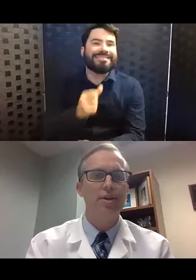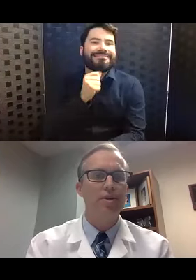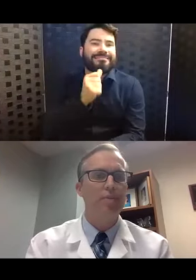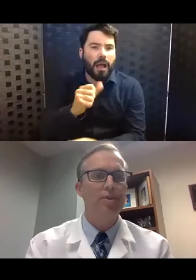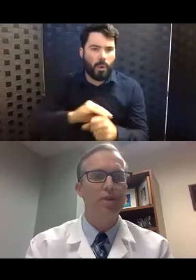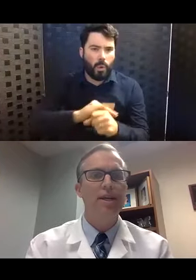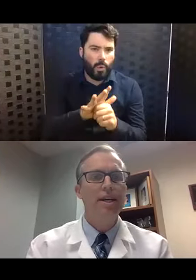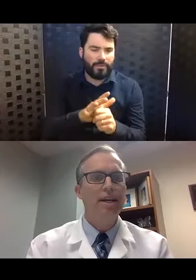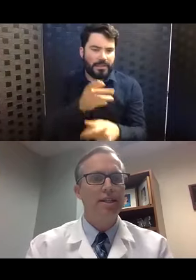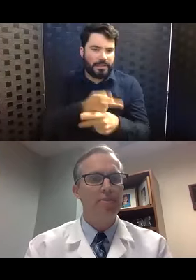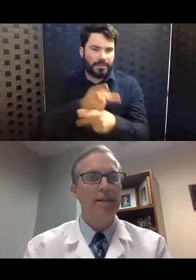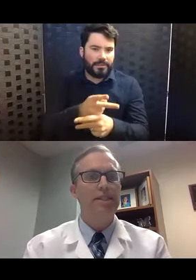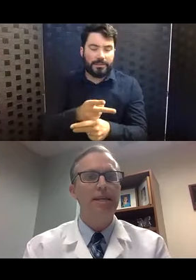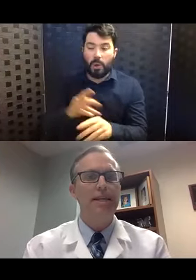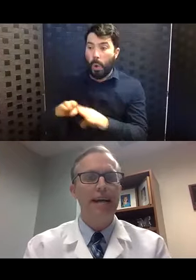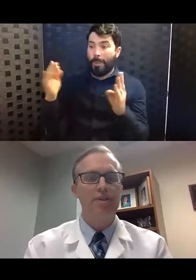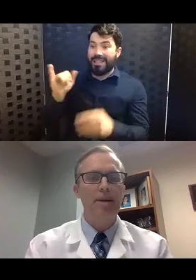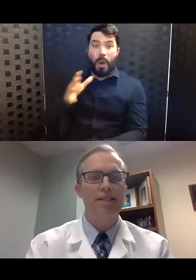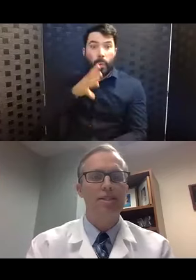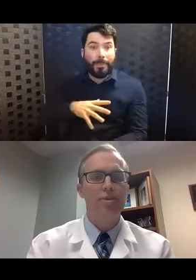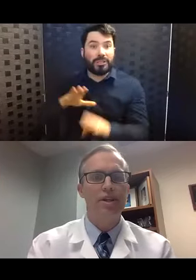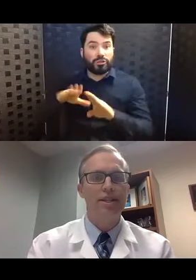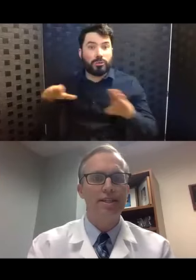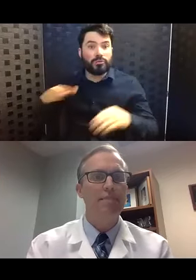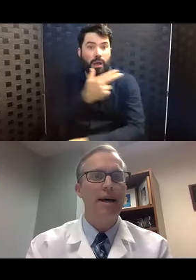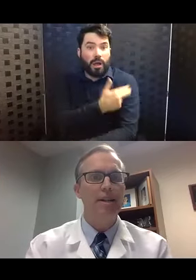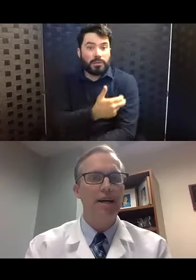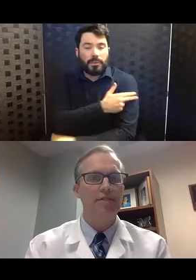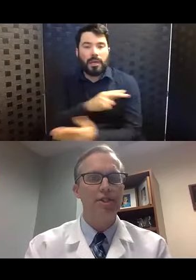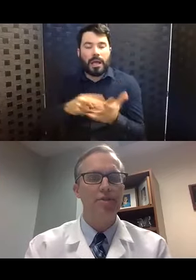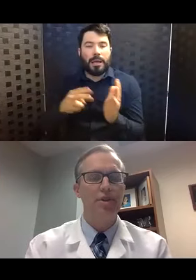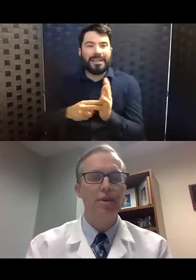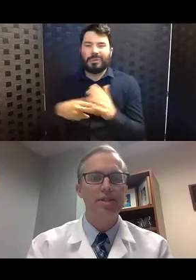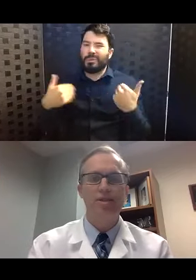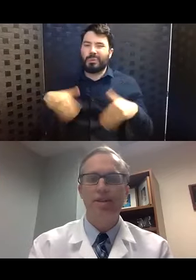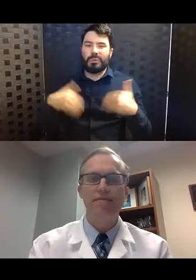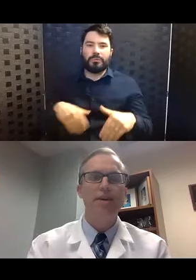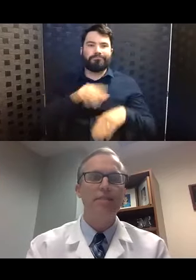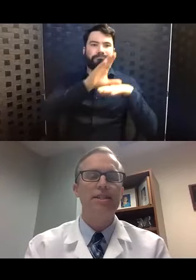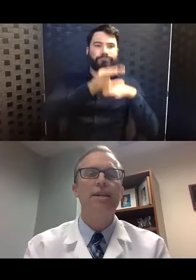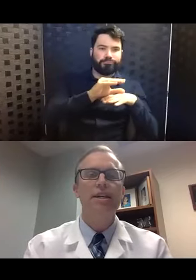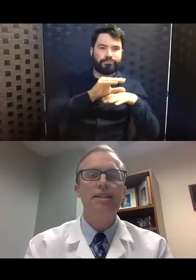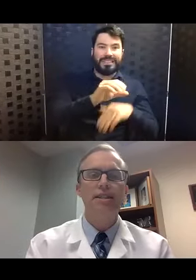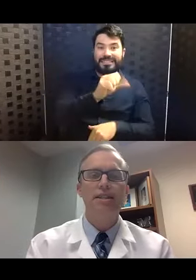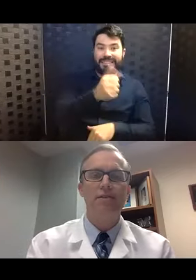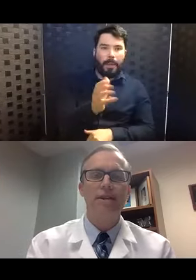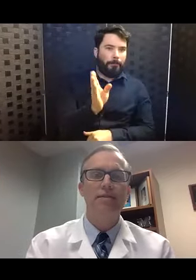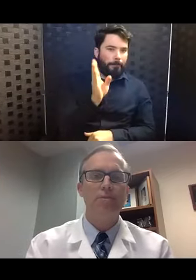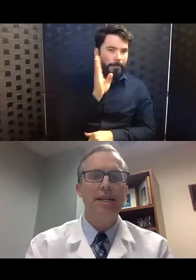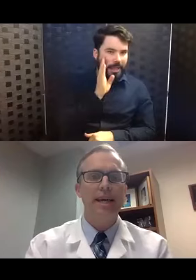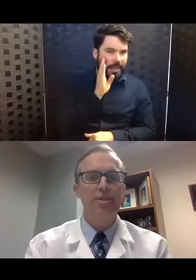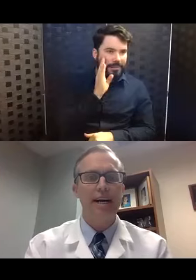in children and women's would displace pediatric patients and result in a 10-bed loss for children and women's during a very busy season